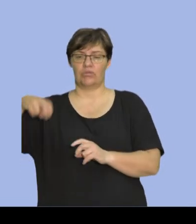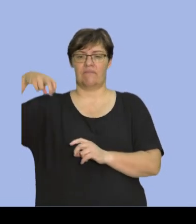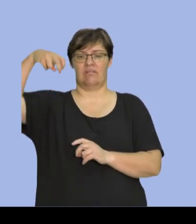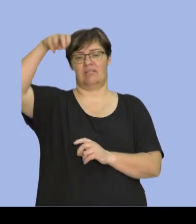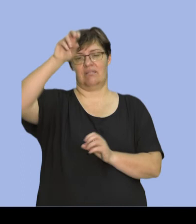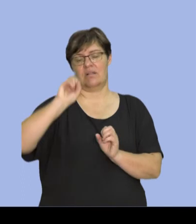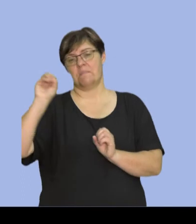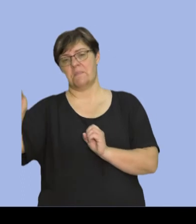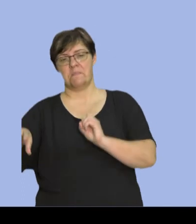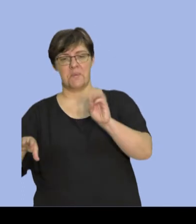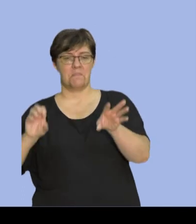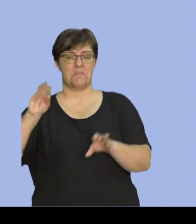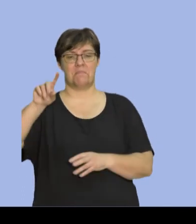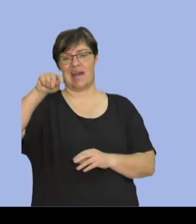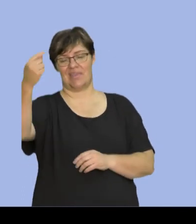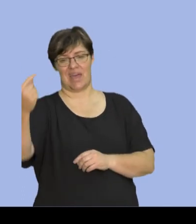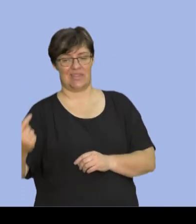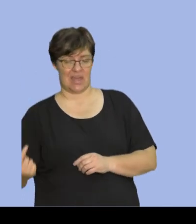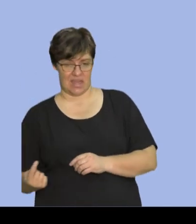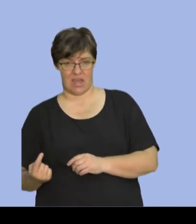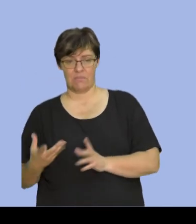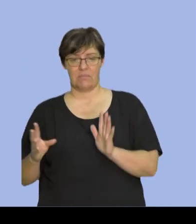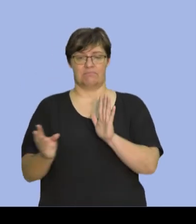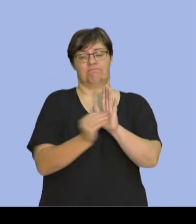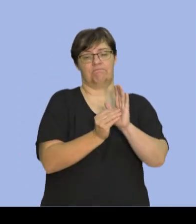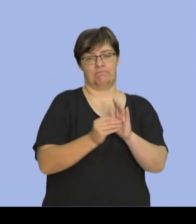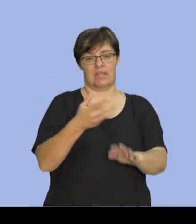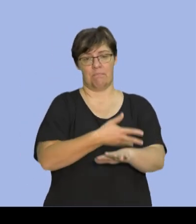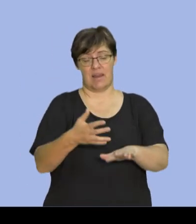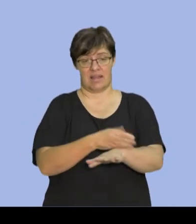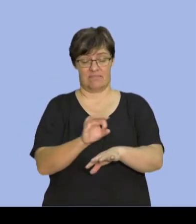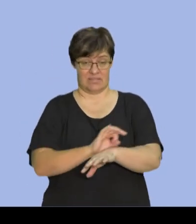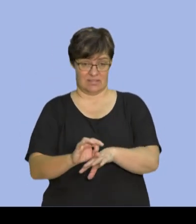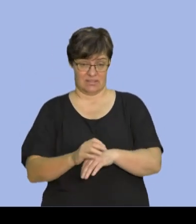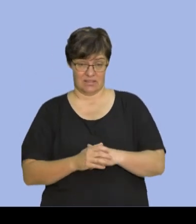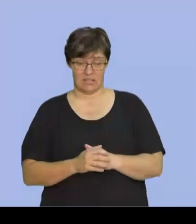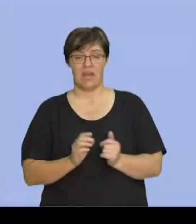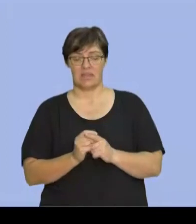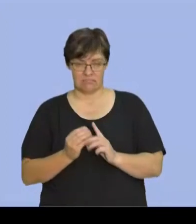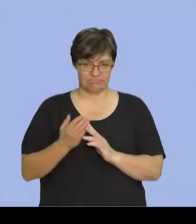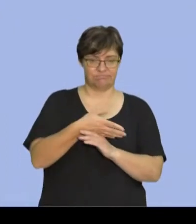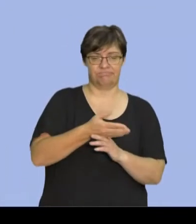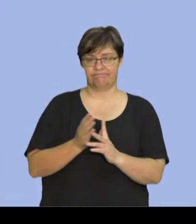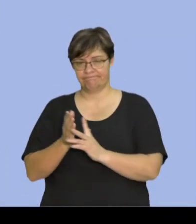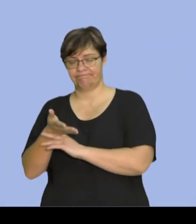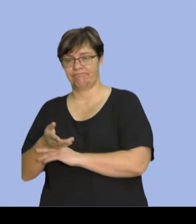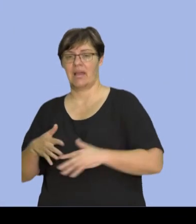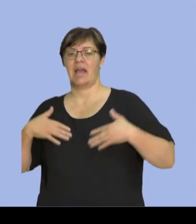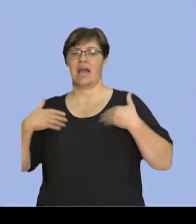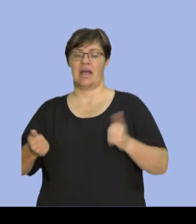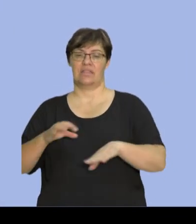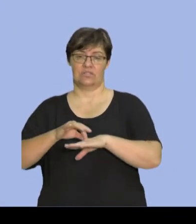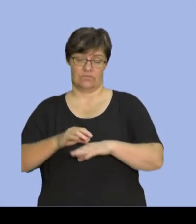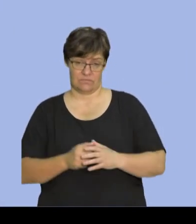and travel to other areas where they stick into the blood vessels and often invade other healthy